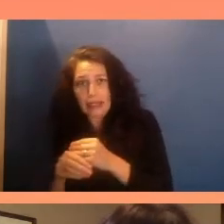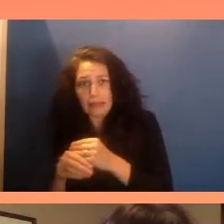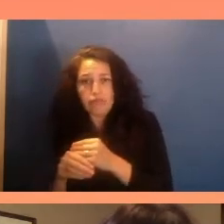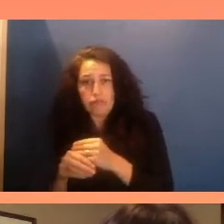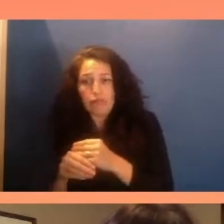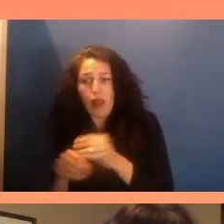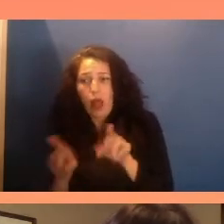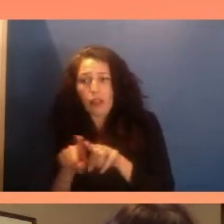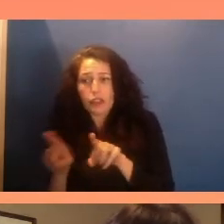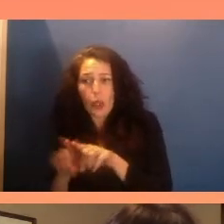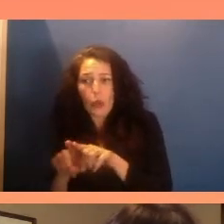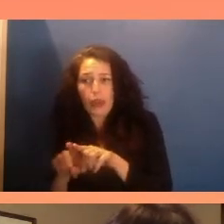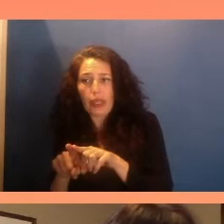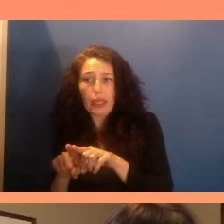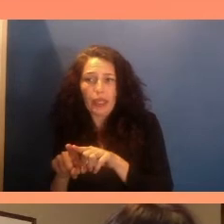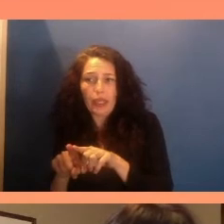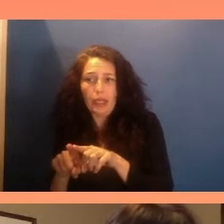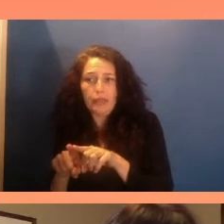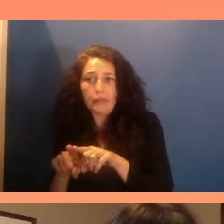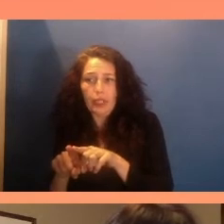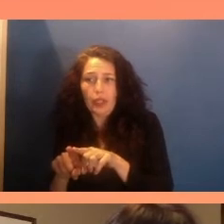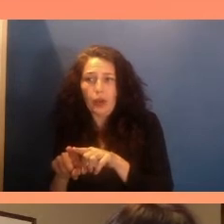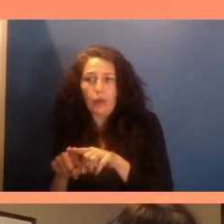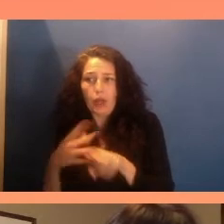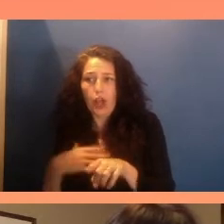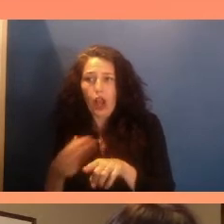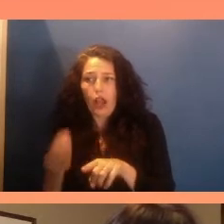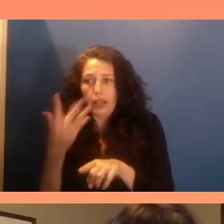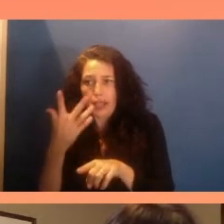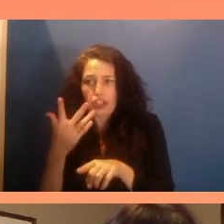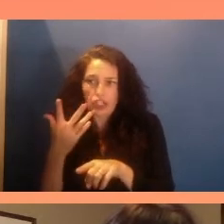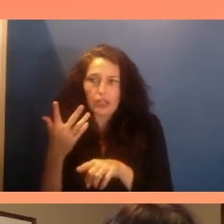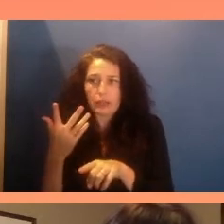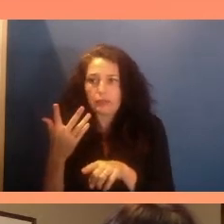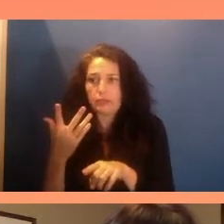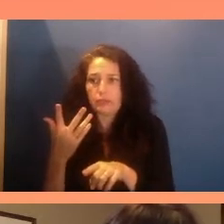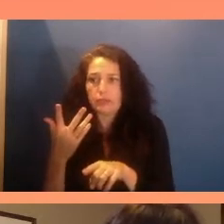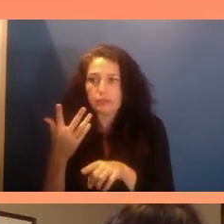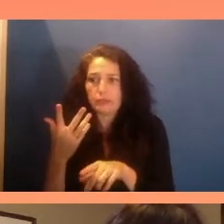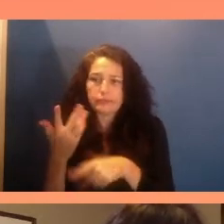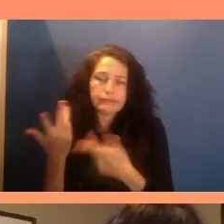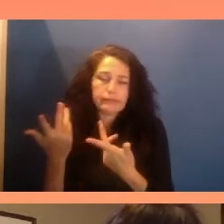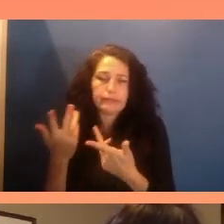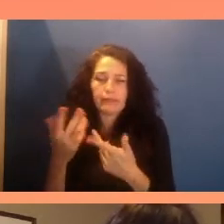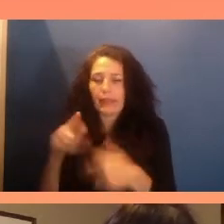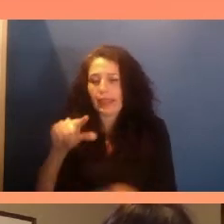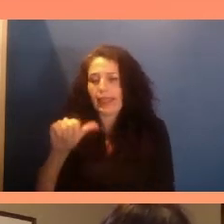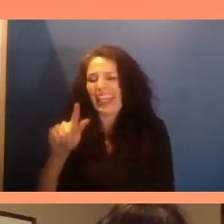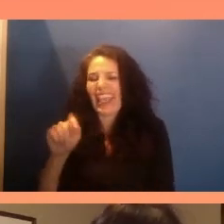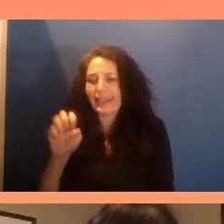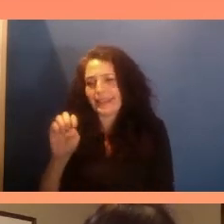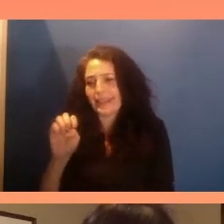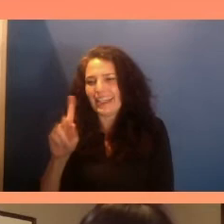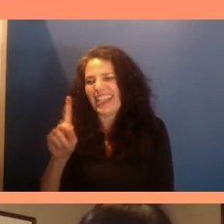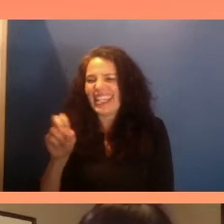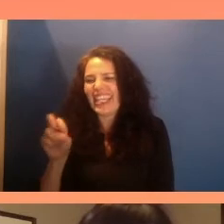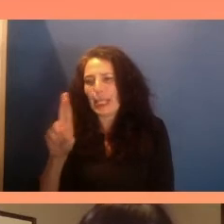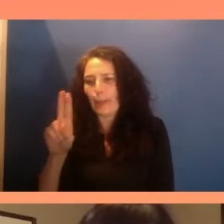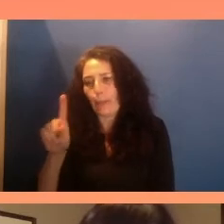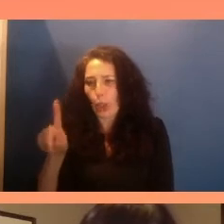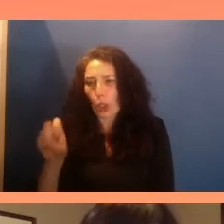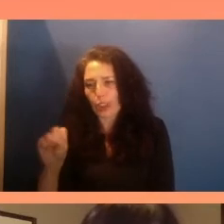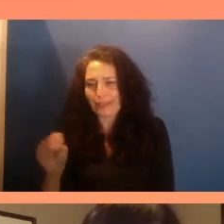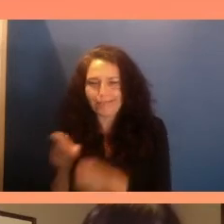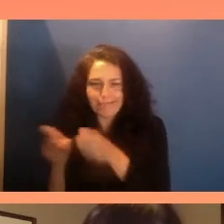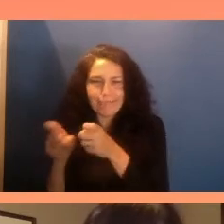because I know that that's a lot of who you will be in dialogue with as you begin these conversations. Yeah, so we're kicking off